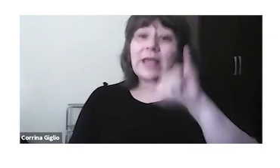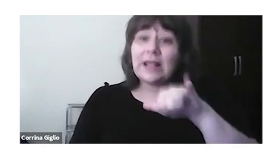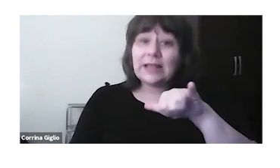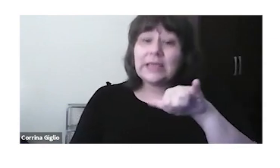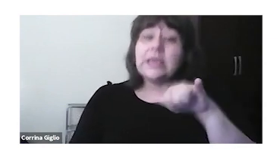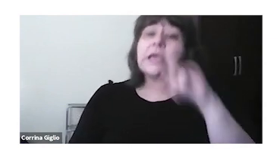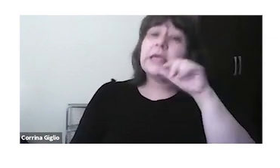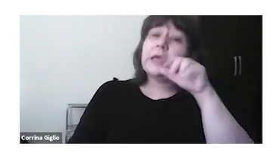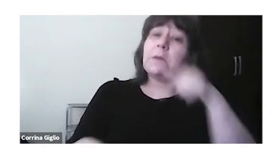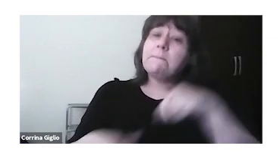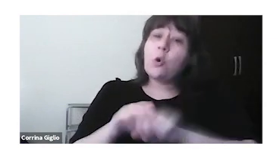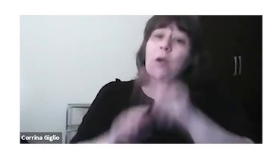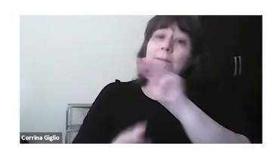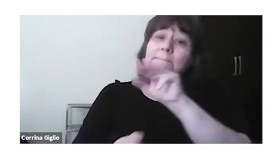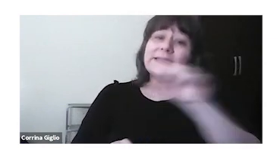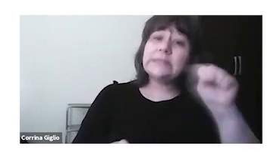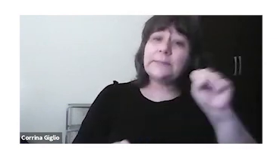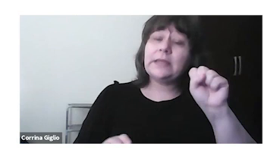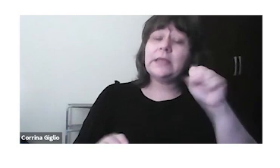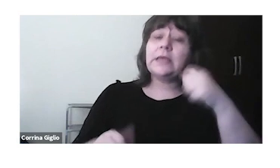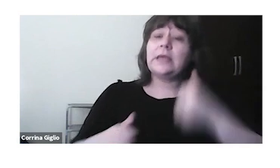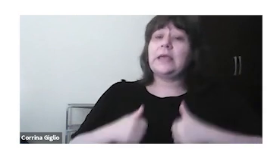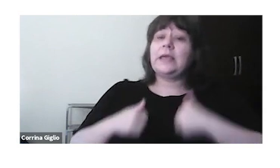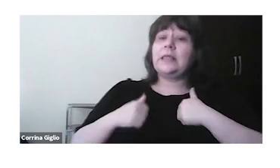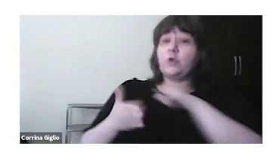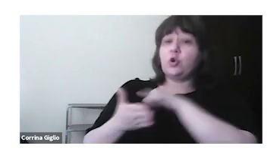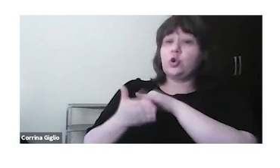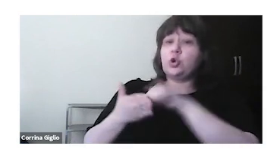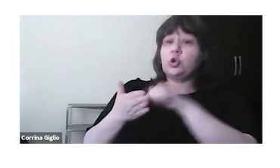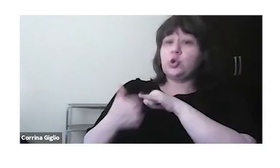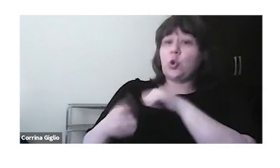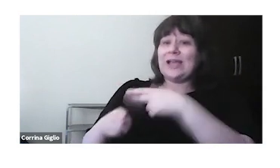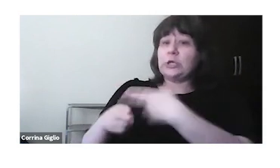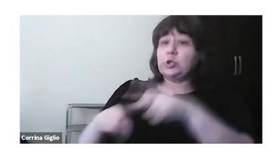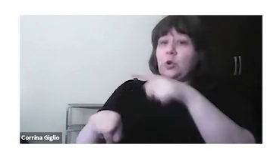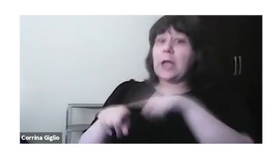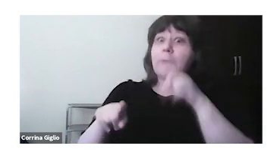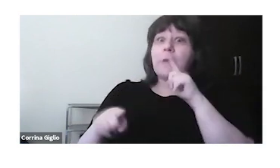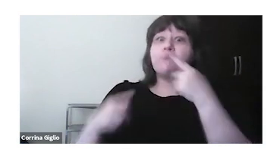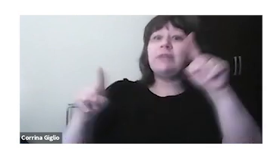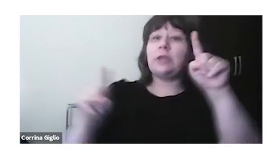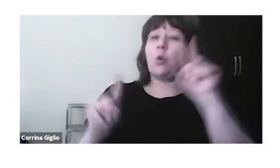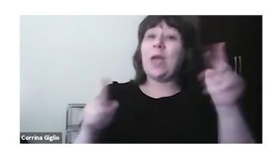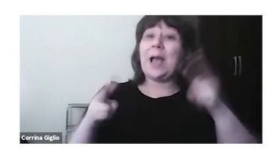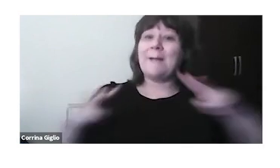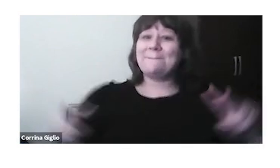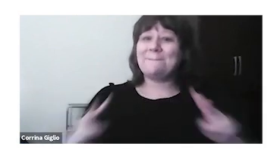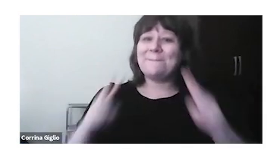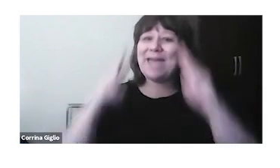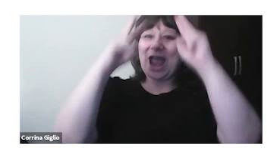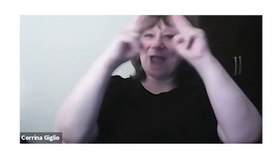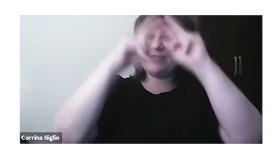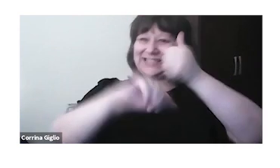York briefly, but he really made his name in Paris. And he had his own couture house in Paris called Patrick Kelly,